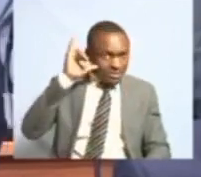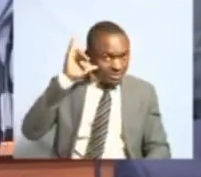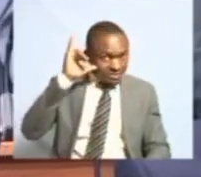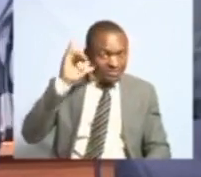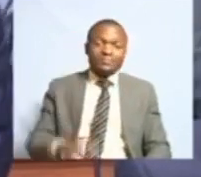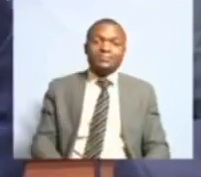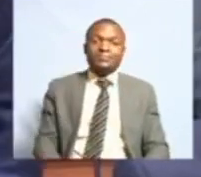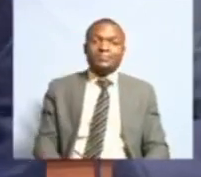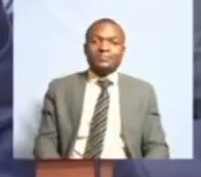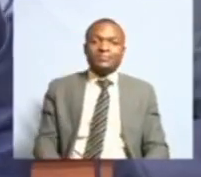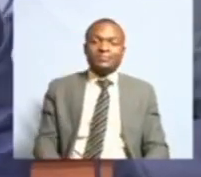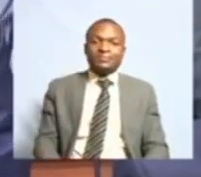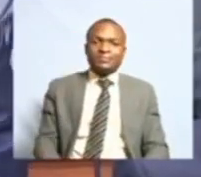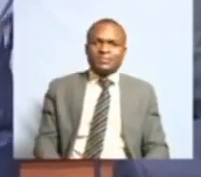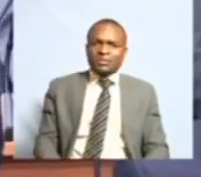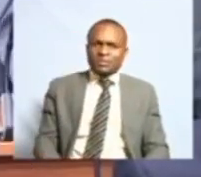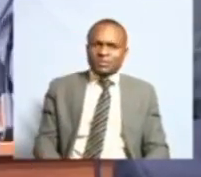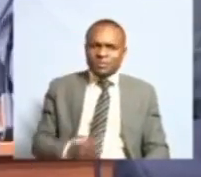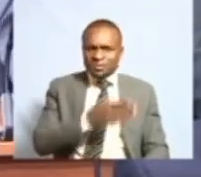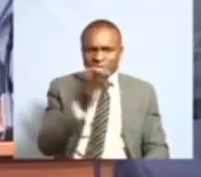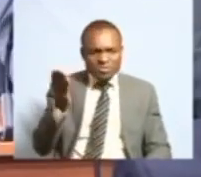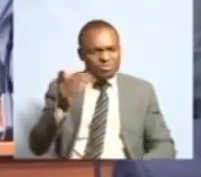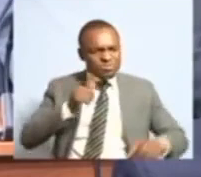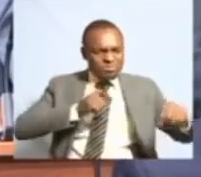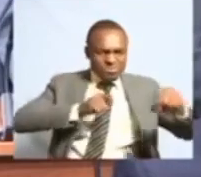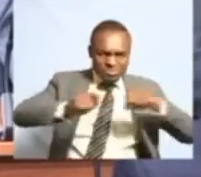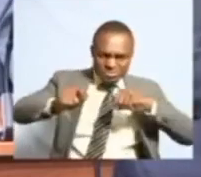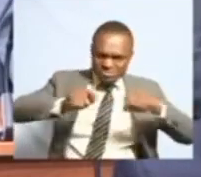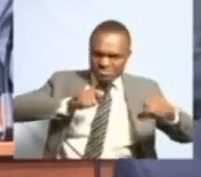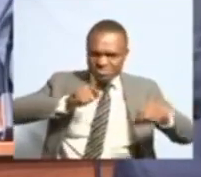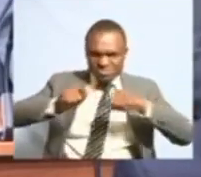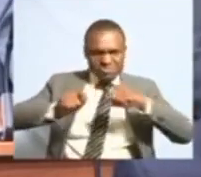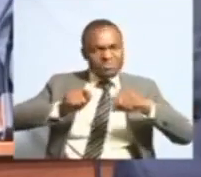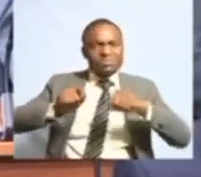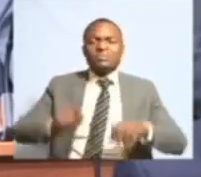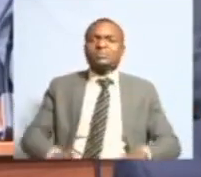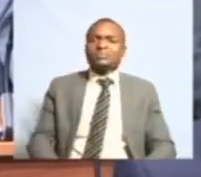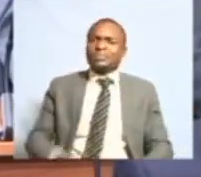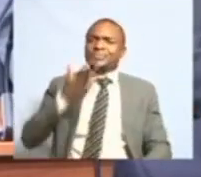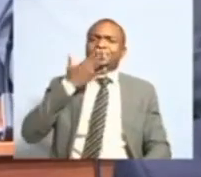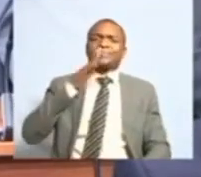yesterday we are treated to a